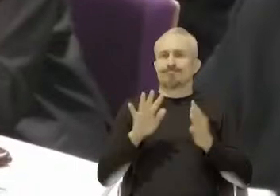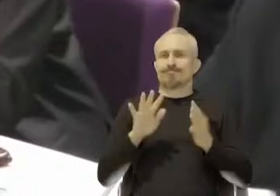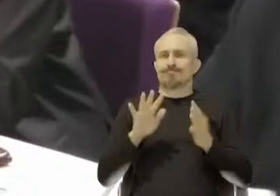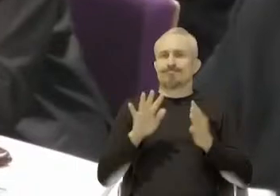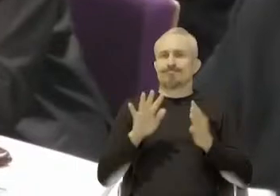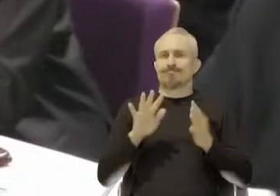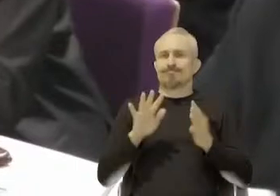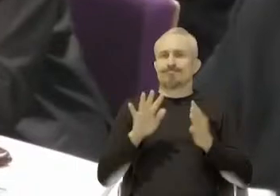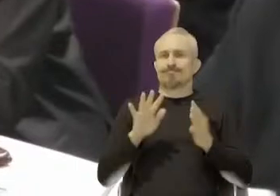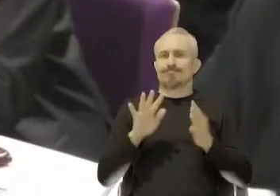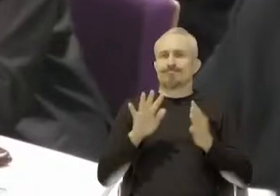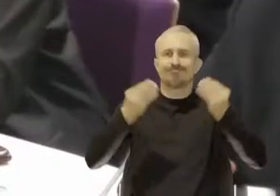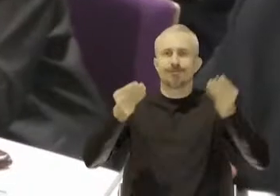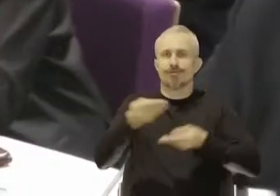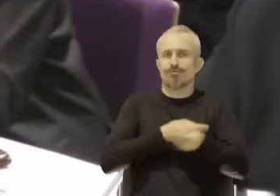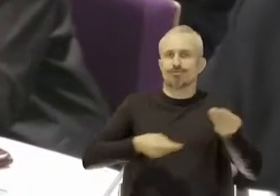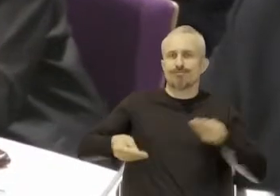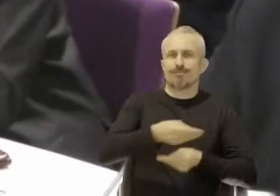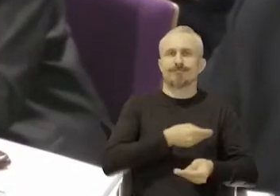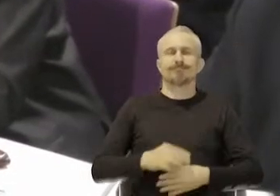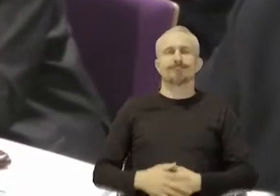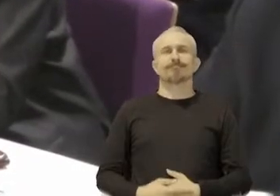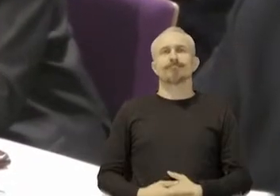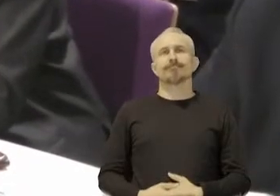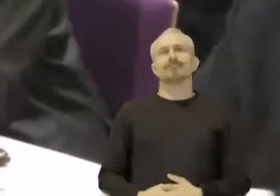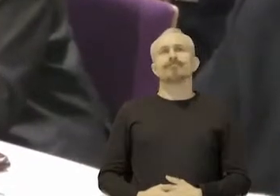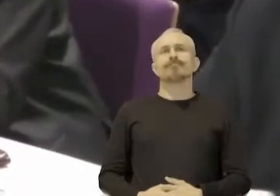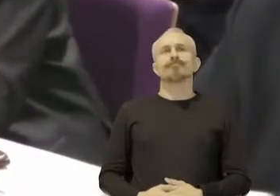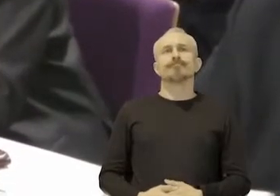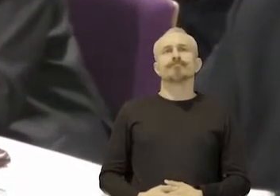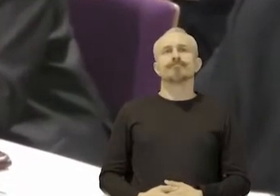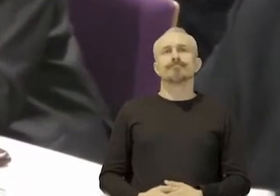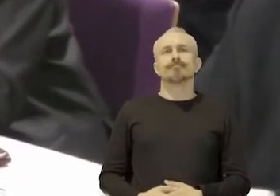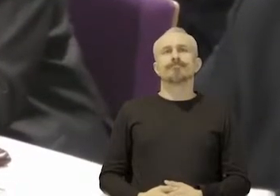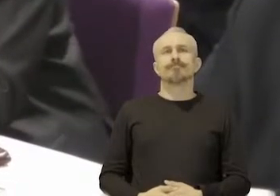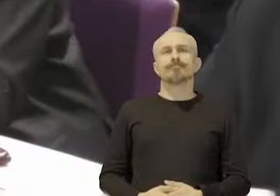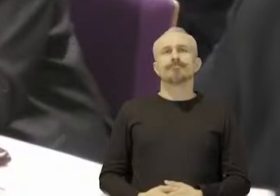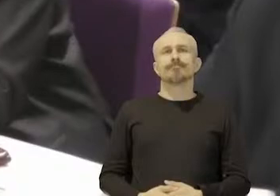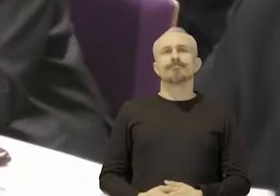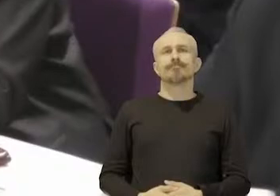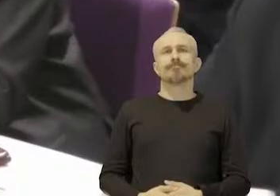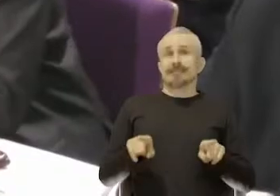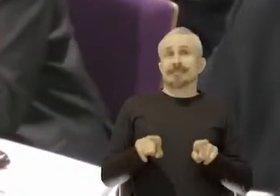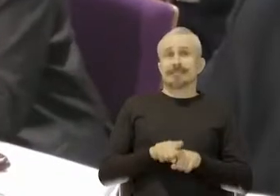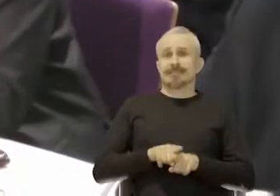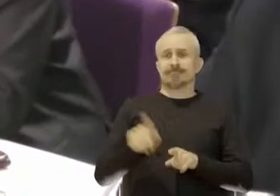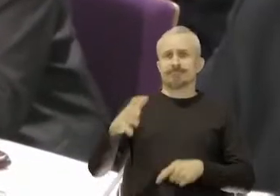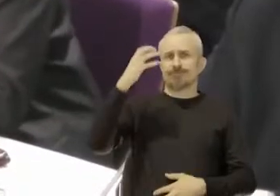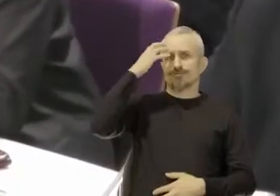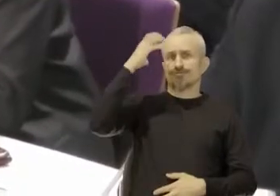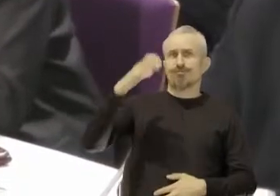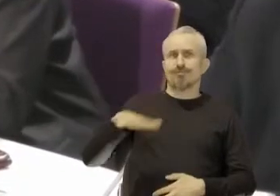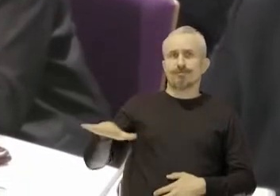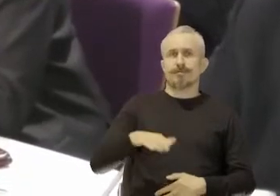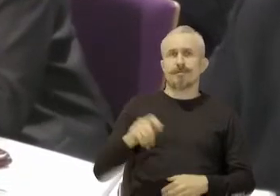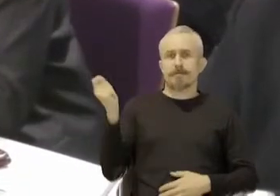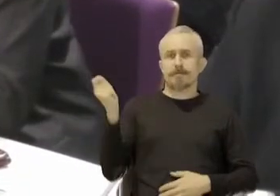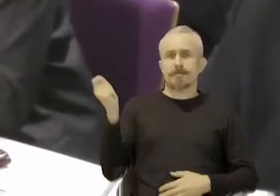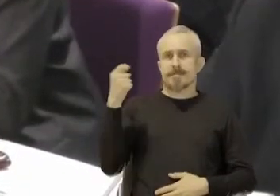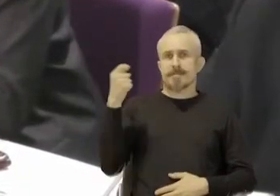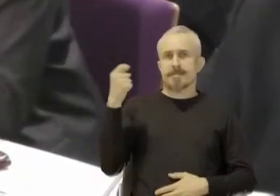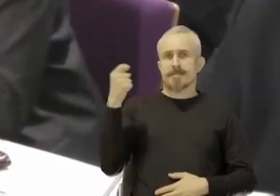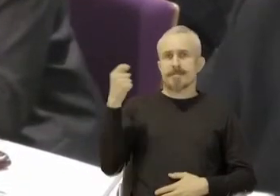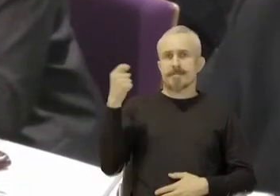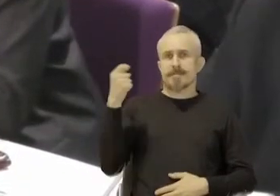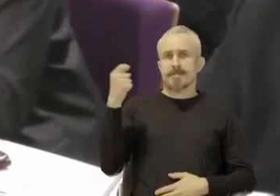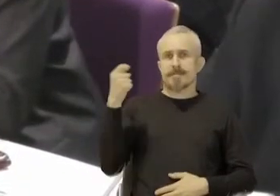Apart from that, the Malawian government has also shown growing political will and commitment by the establishment of the Department